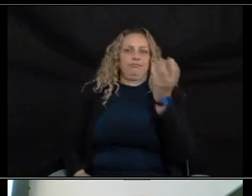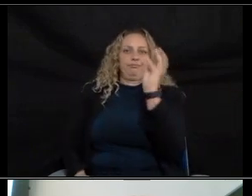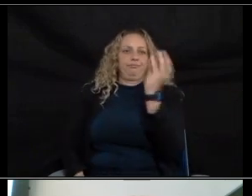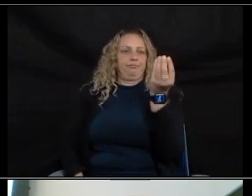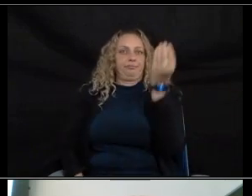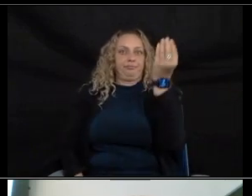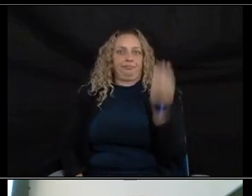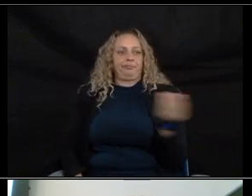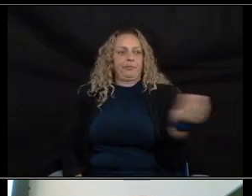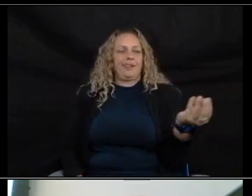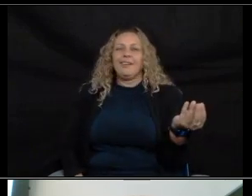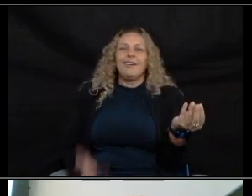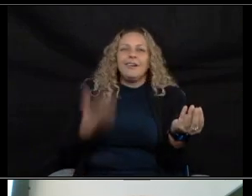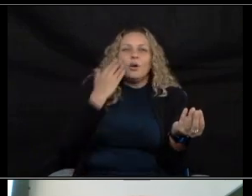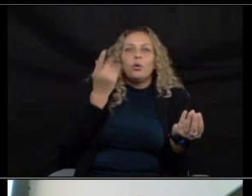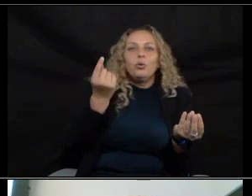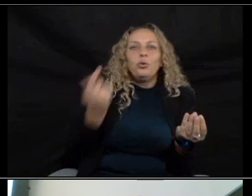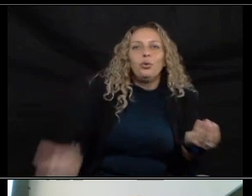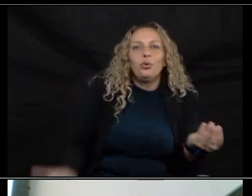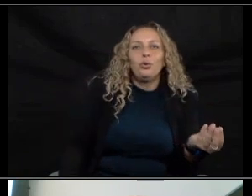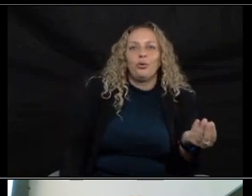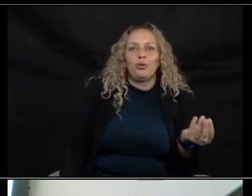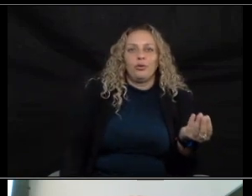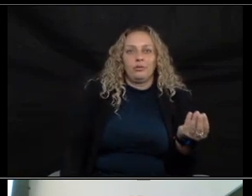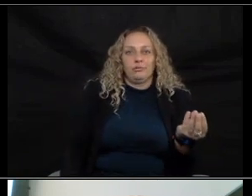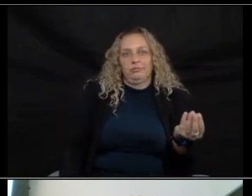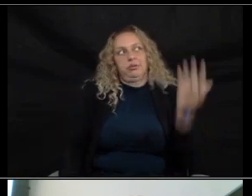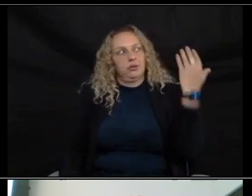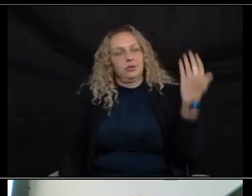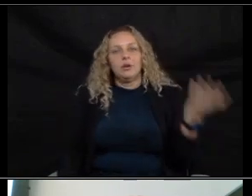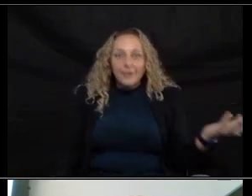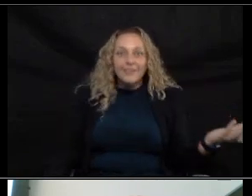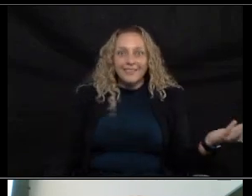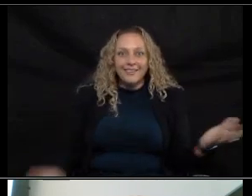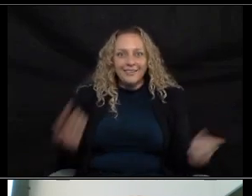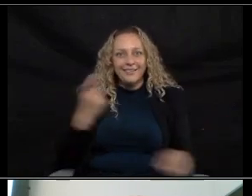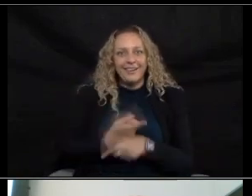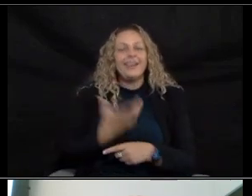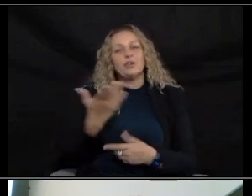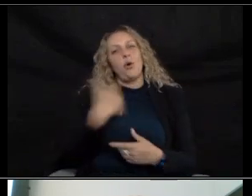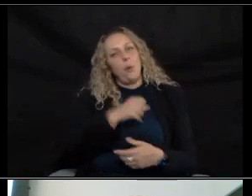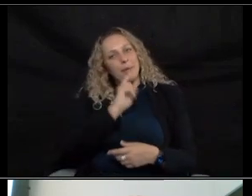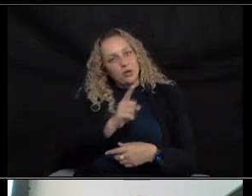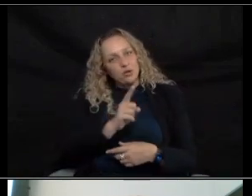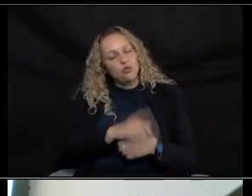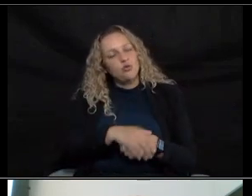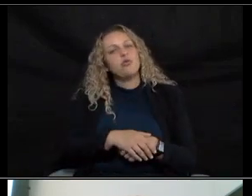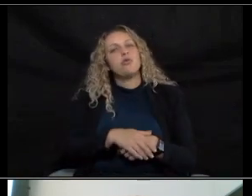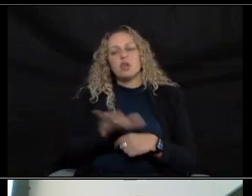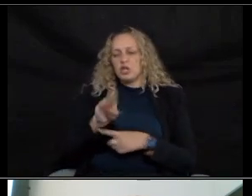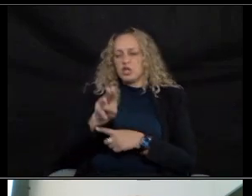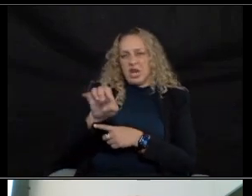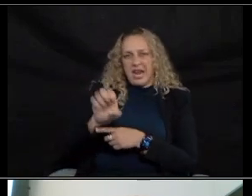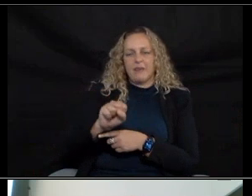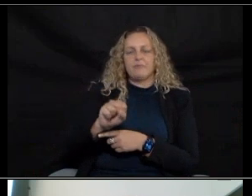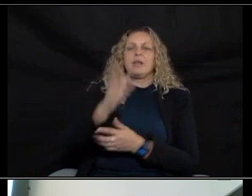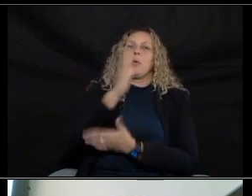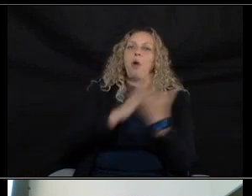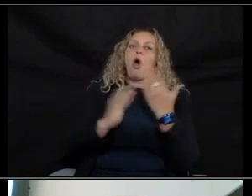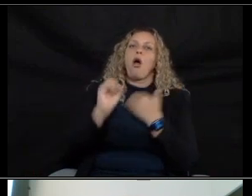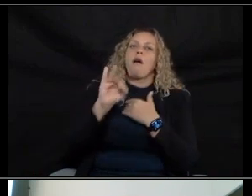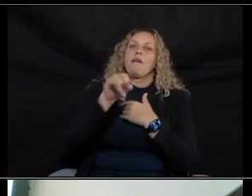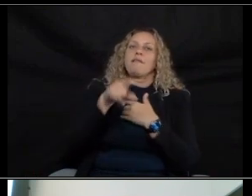to install it, and they end up not knowing how to do that. So I just wanted to make sure, James, that